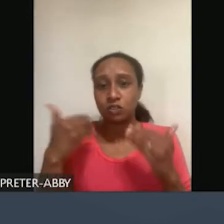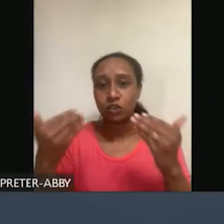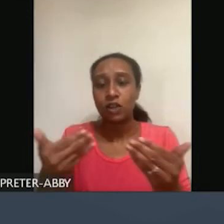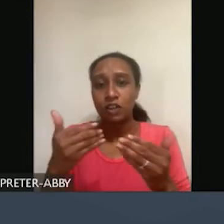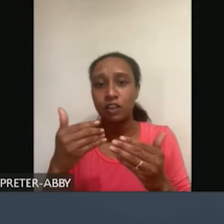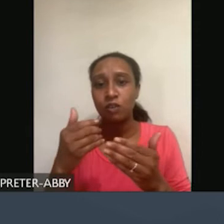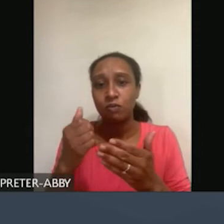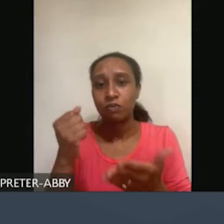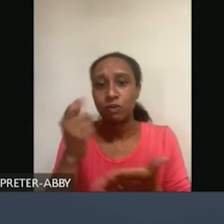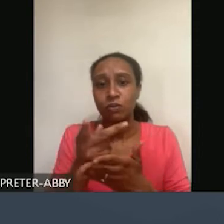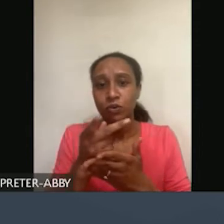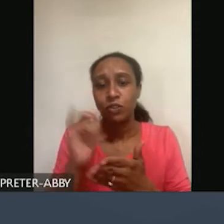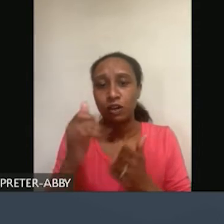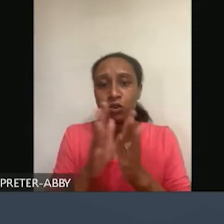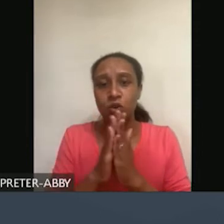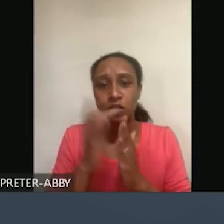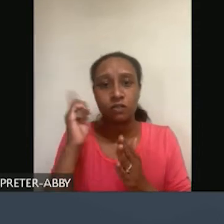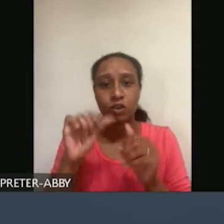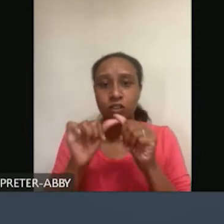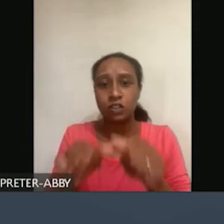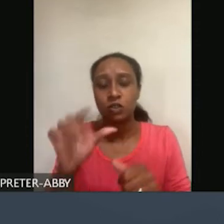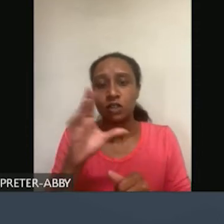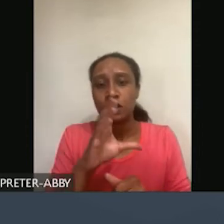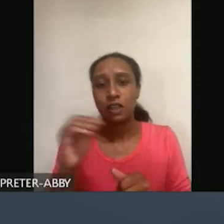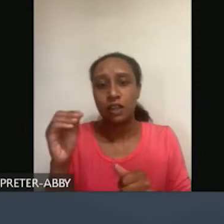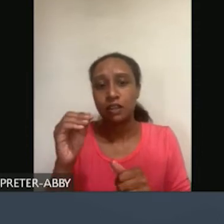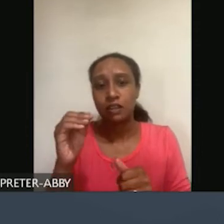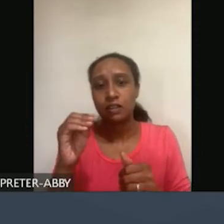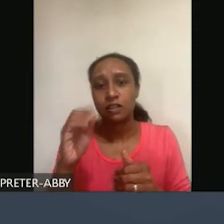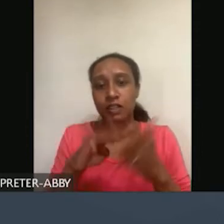continuance and schedule the application for